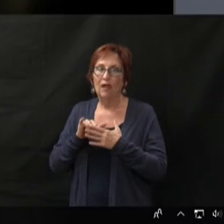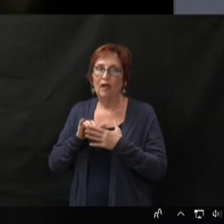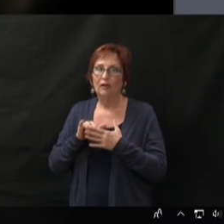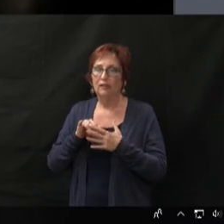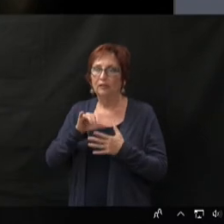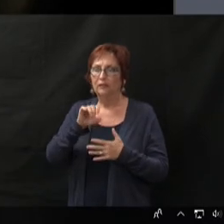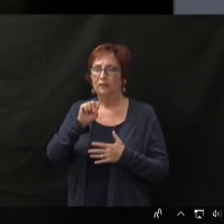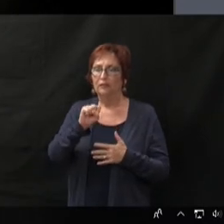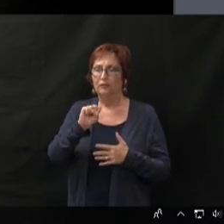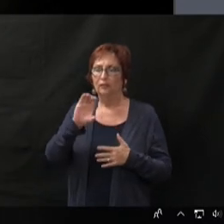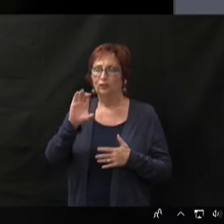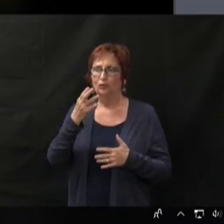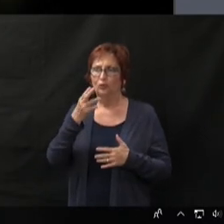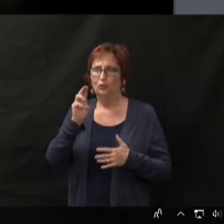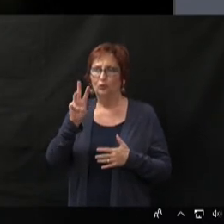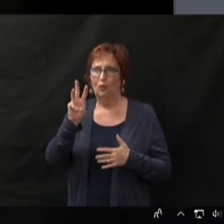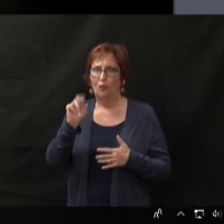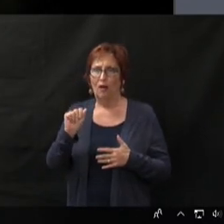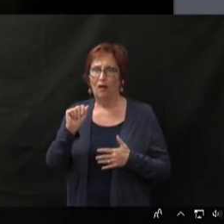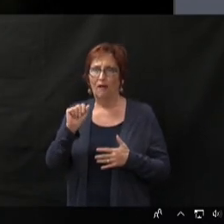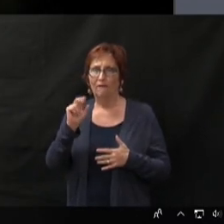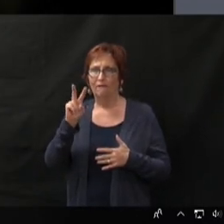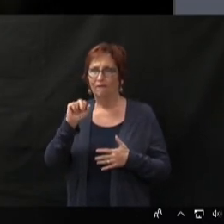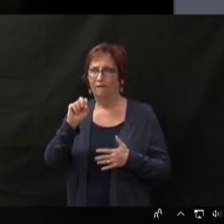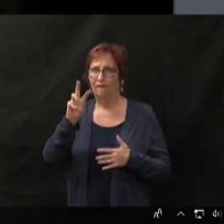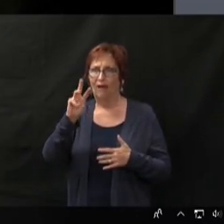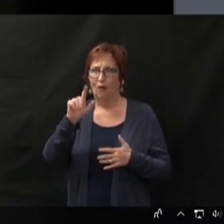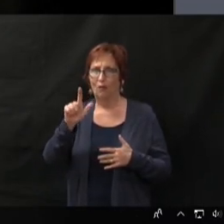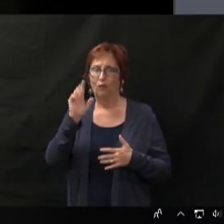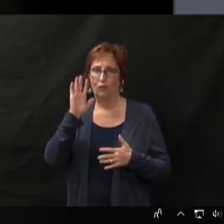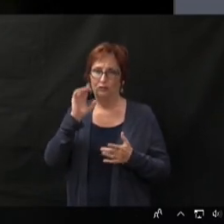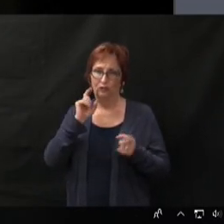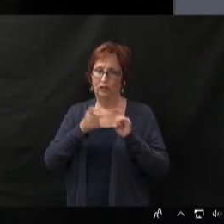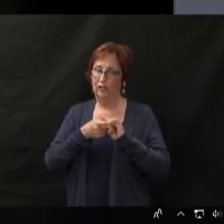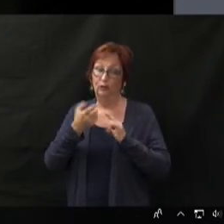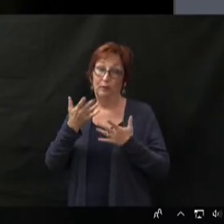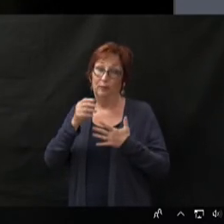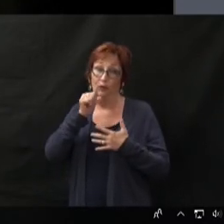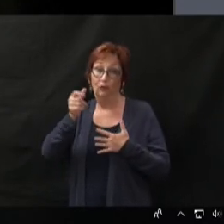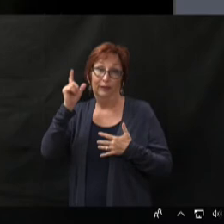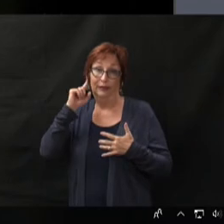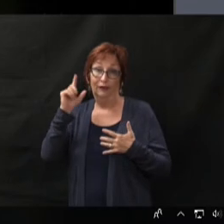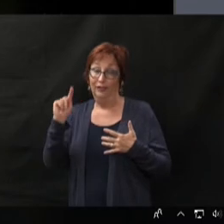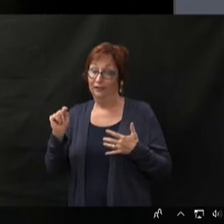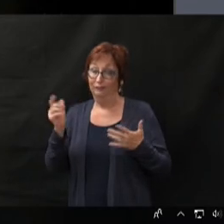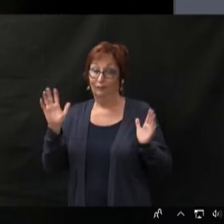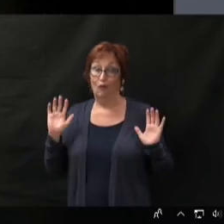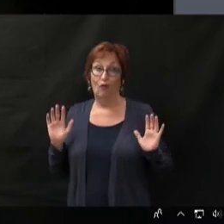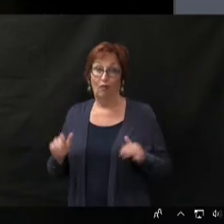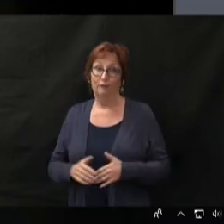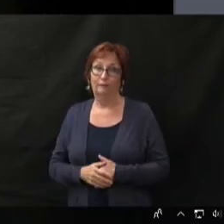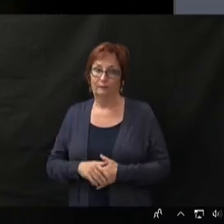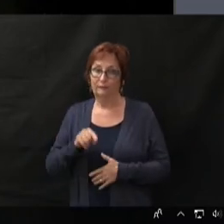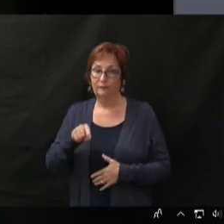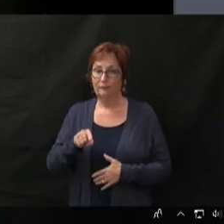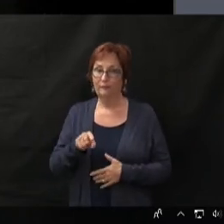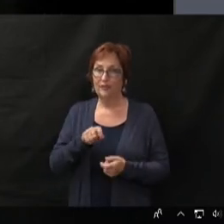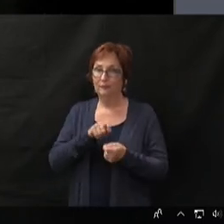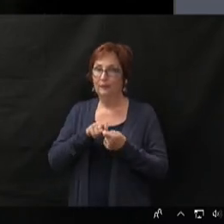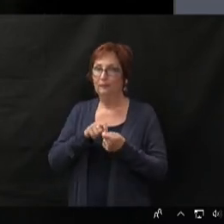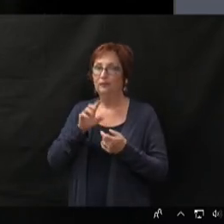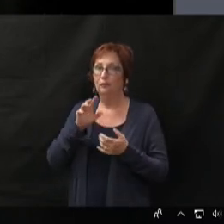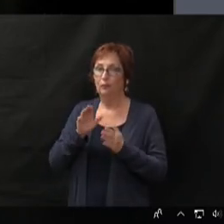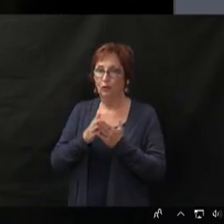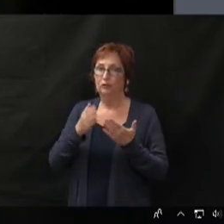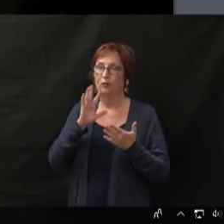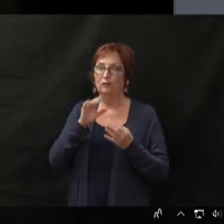not even hear it. Okay, so this particular book talks about the schwa making